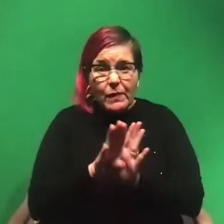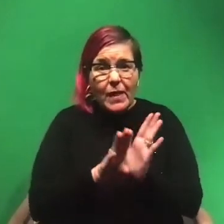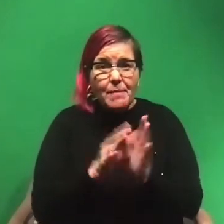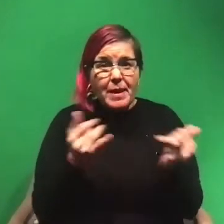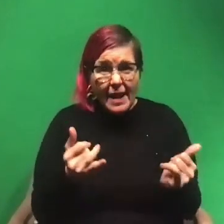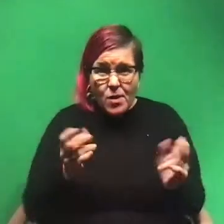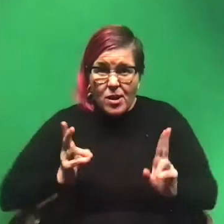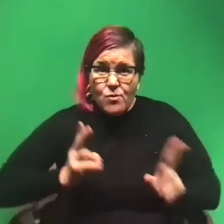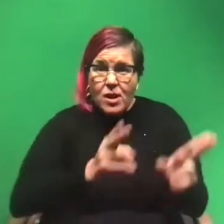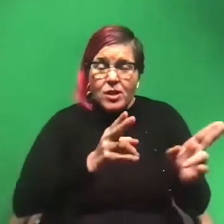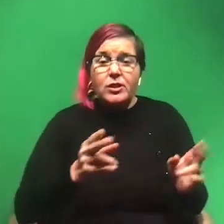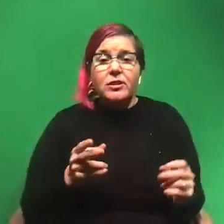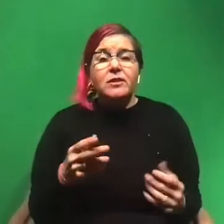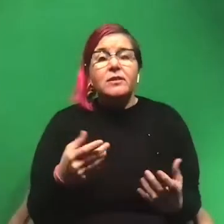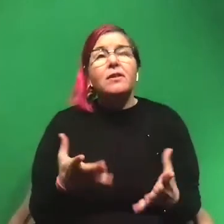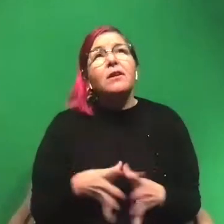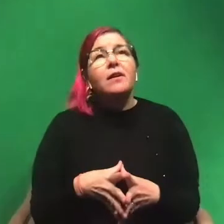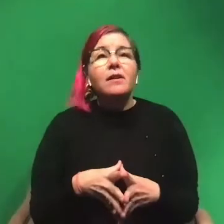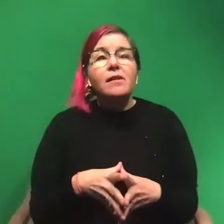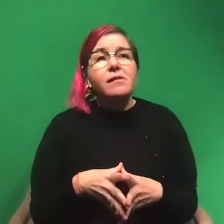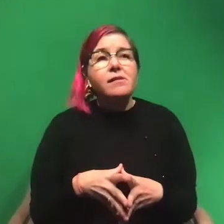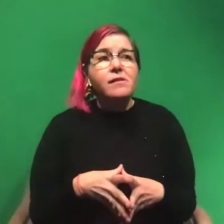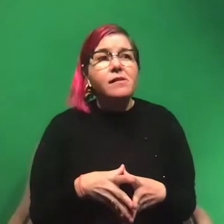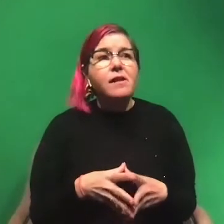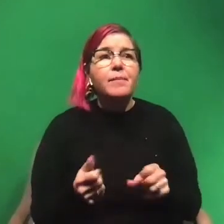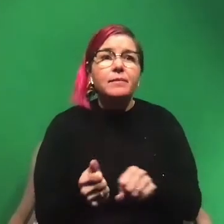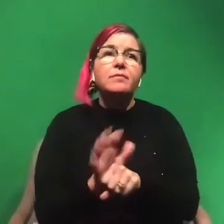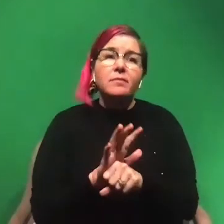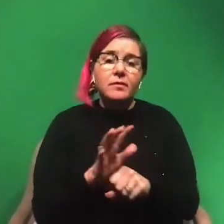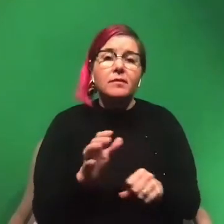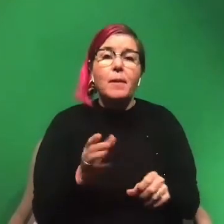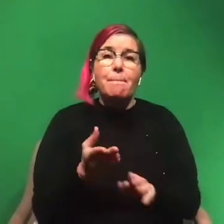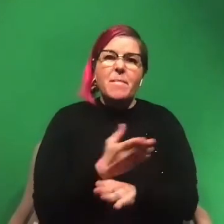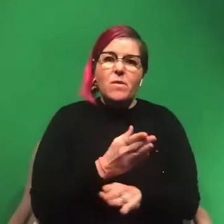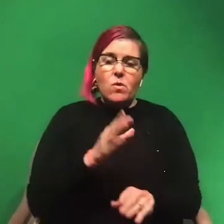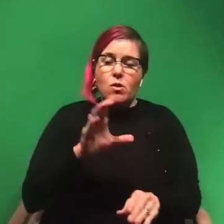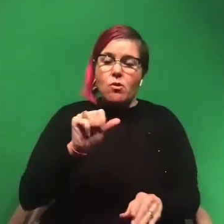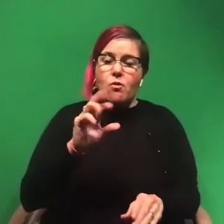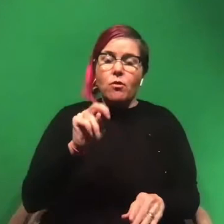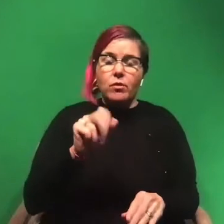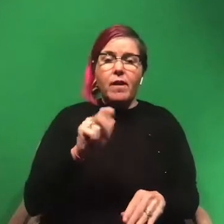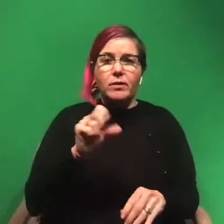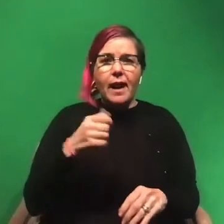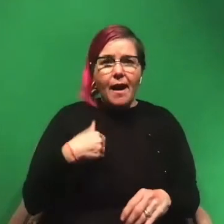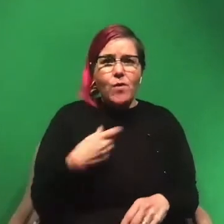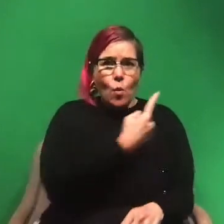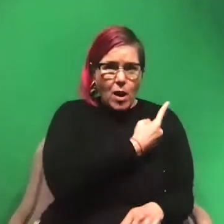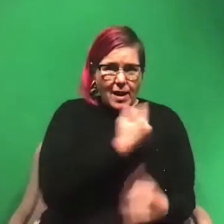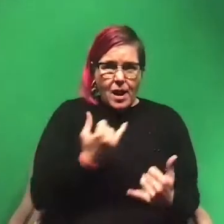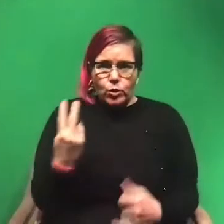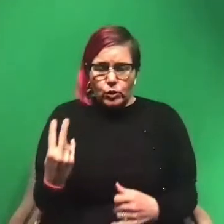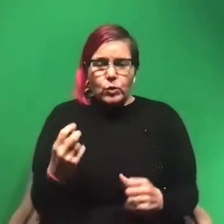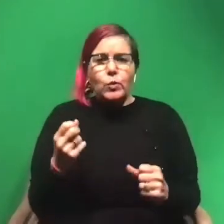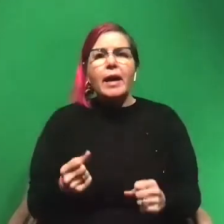thankfully, as the name implies, right, SARS coronavirus 2, there was a number one. So there's a lot of information that we can